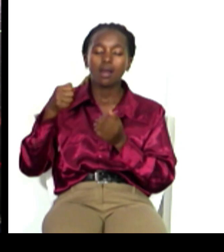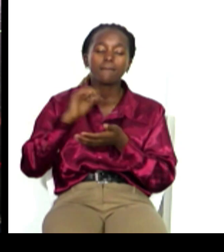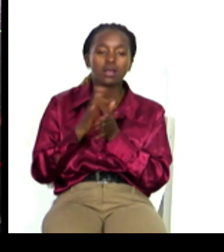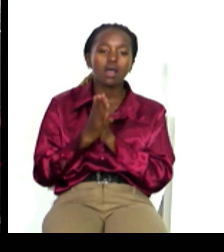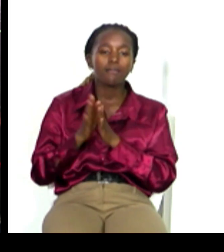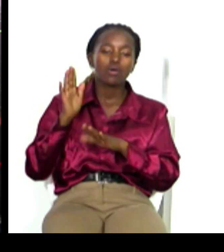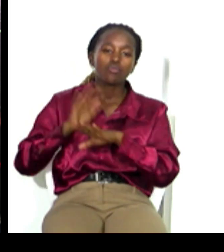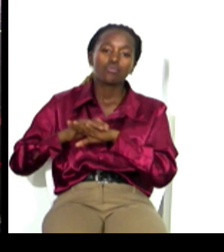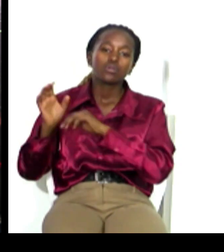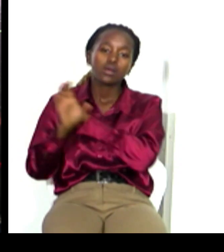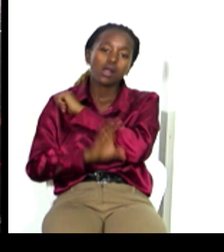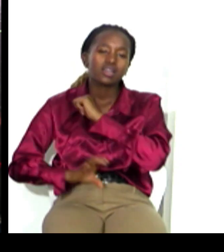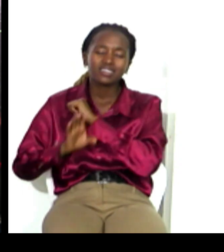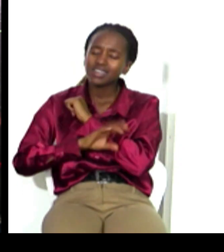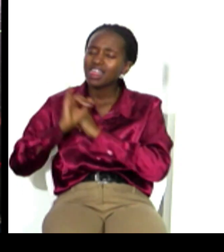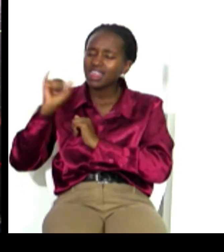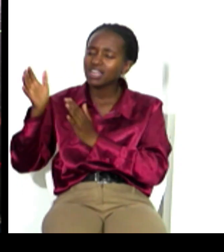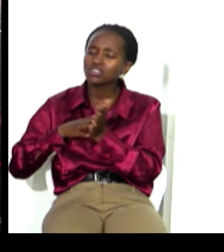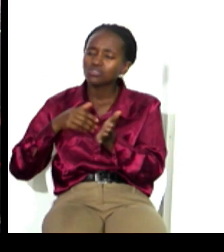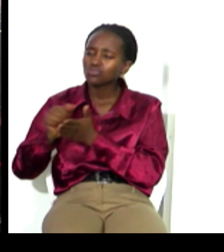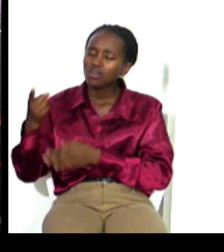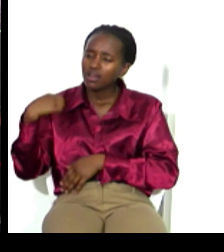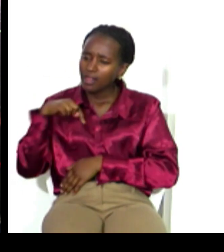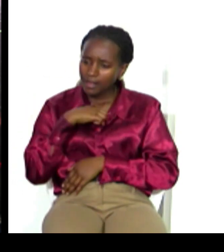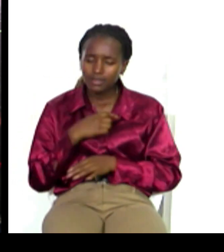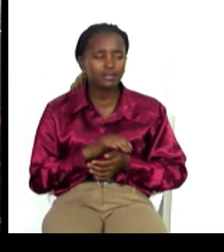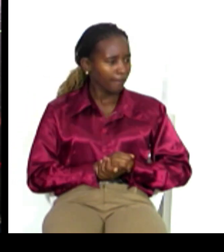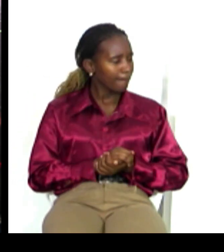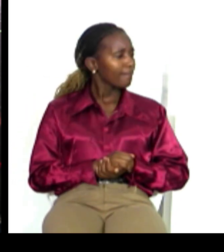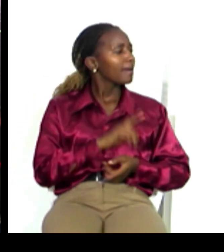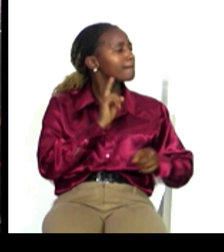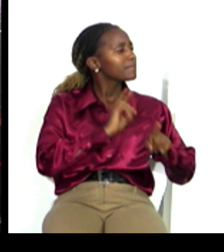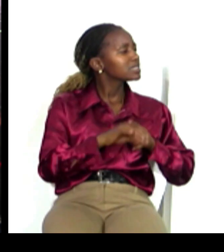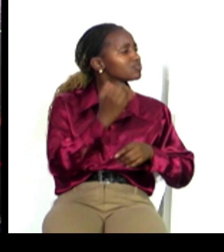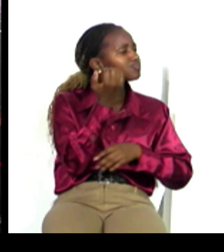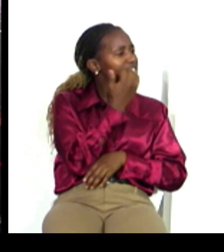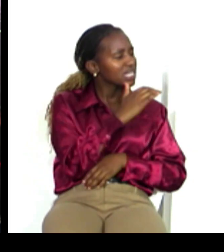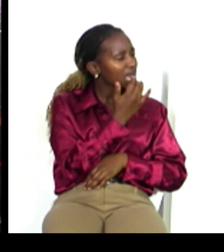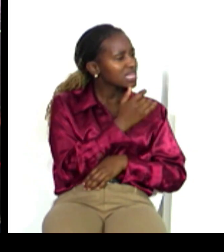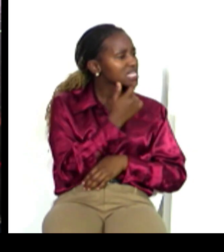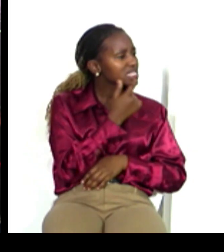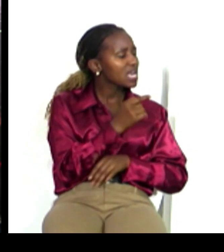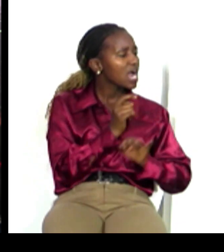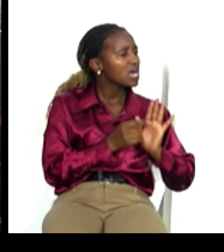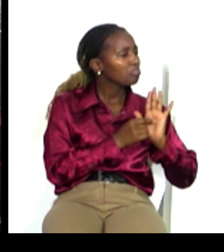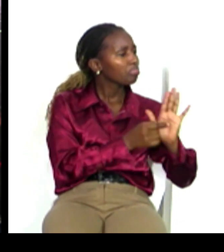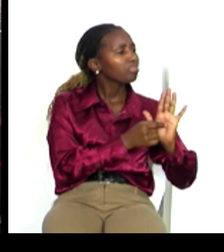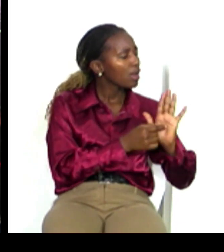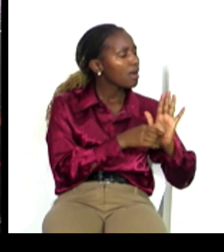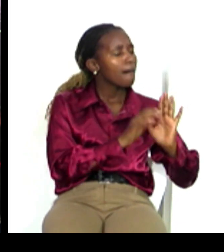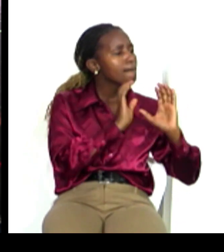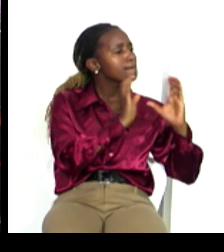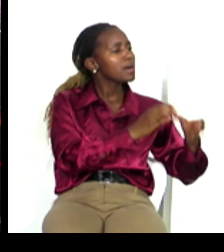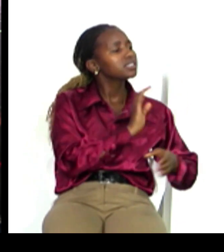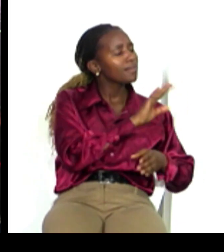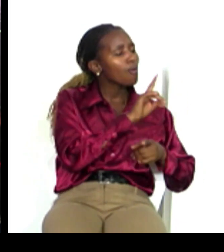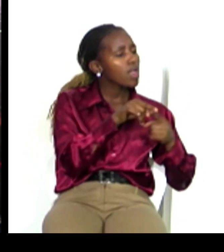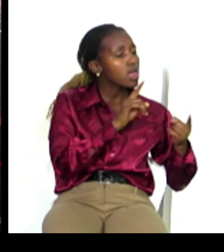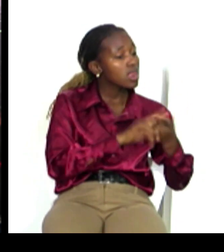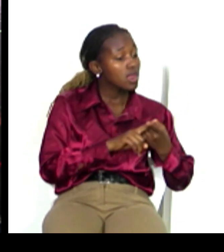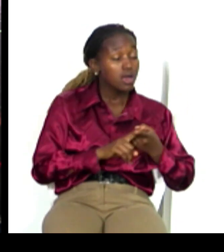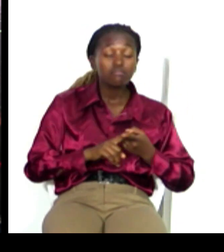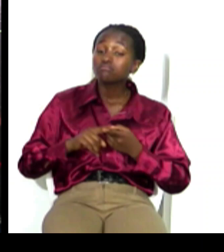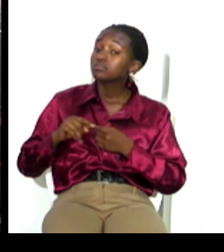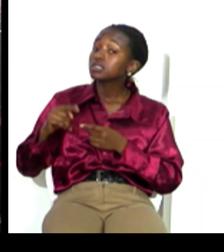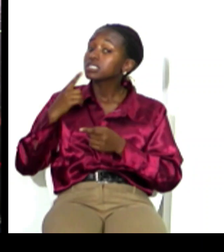country. Inatumaliza. When did Rigathi say he's going to unveil his party? Rigathi Gachagua said that he's going to unveil his